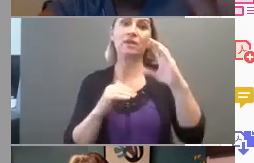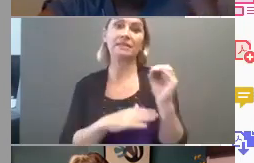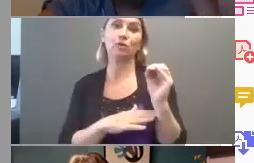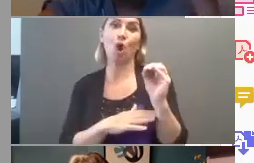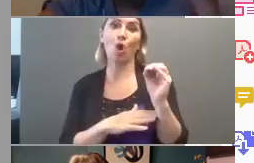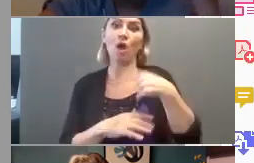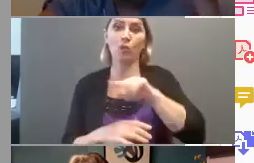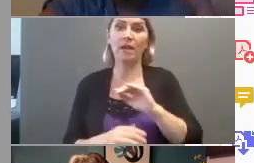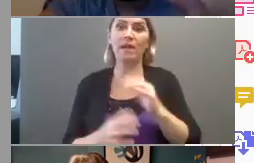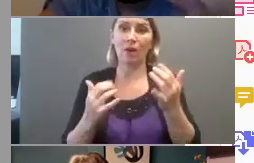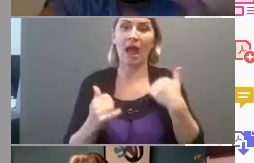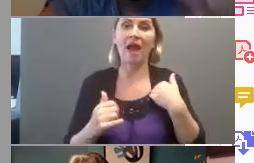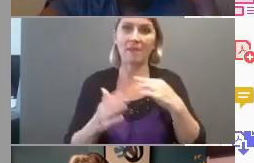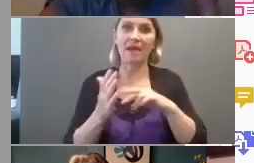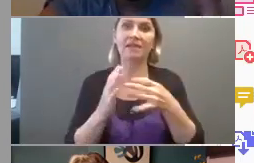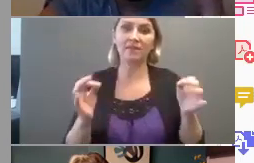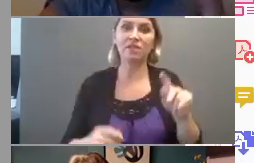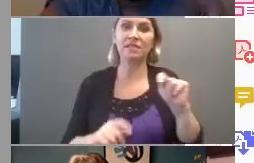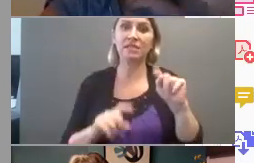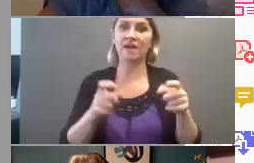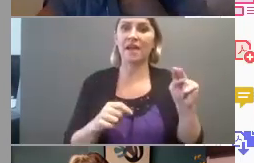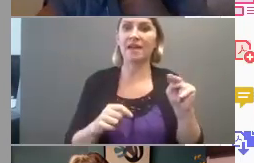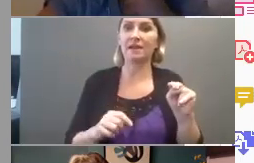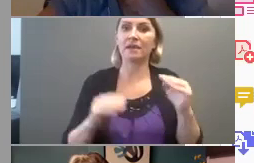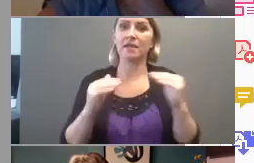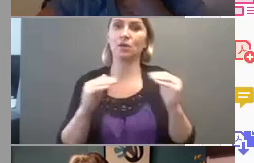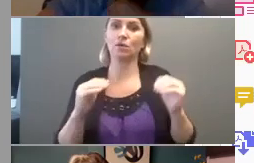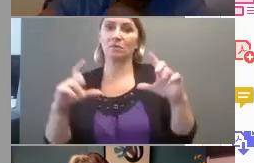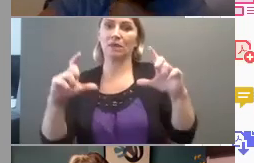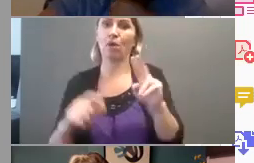have now, by definition, T of n is n log n.